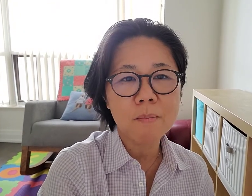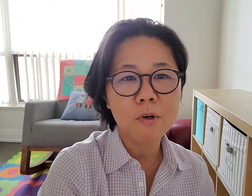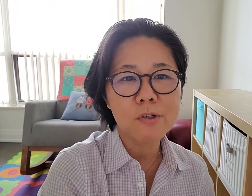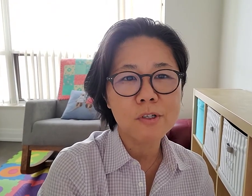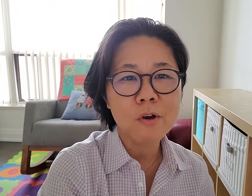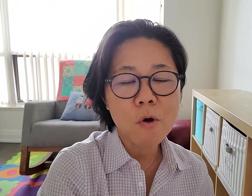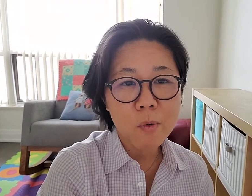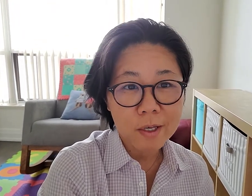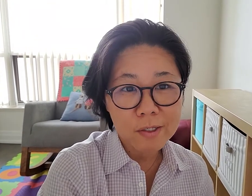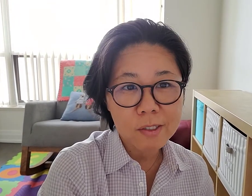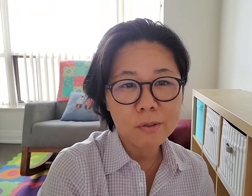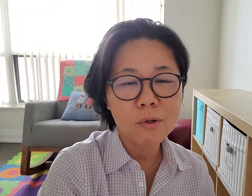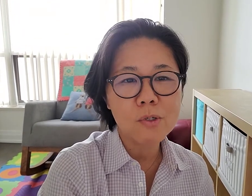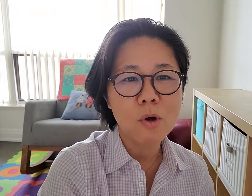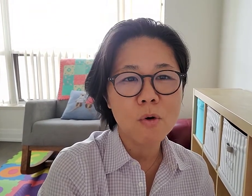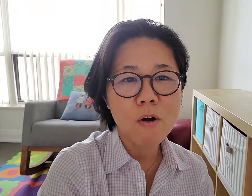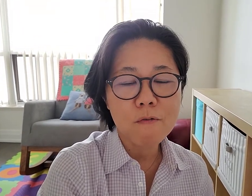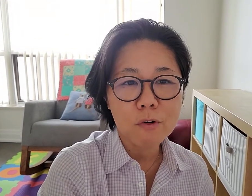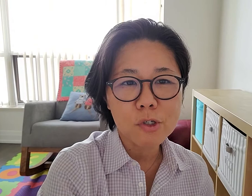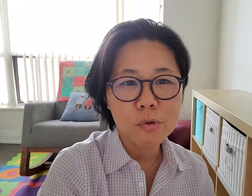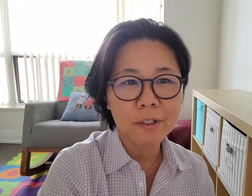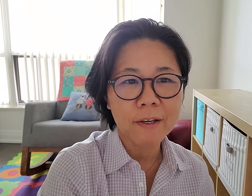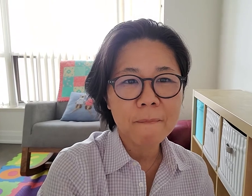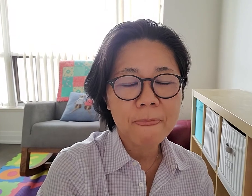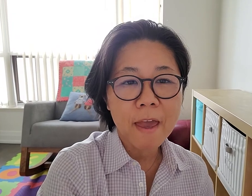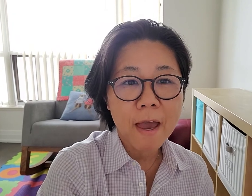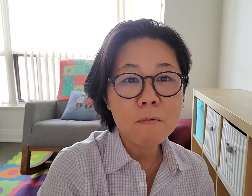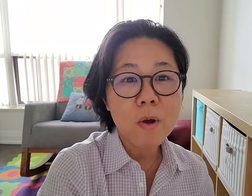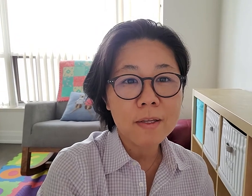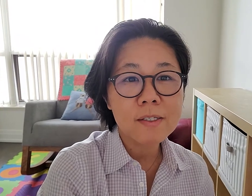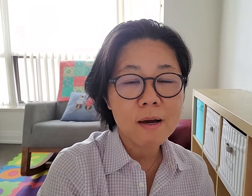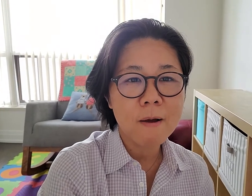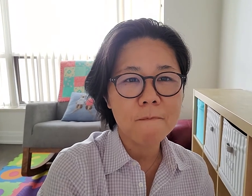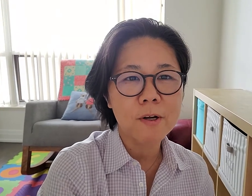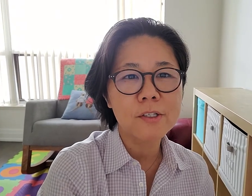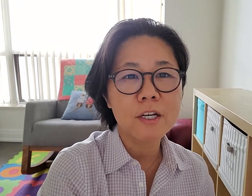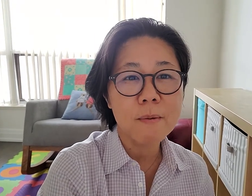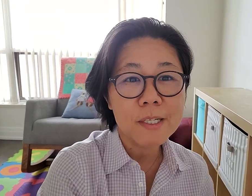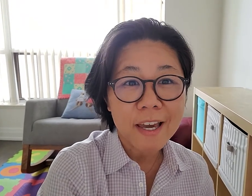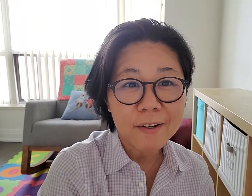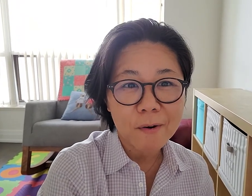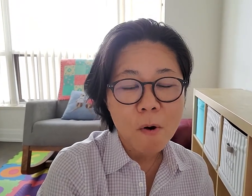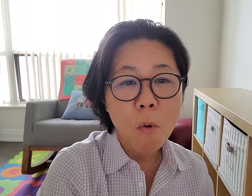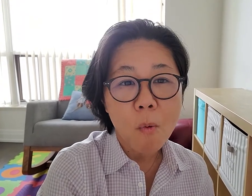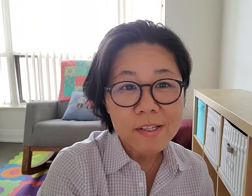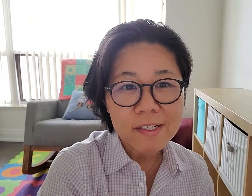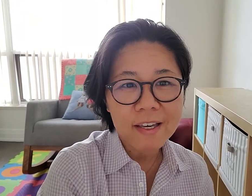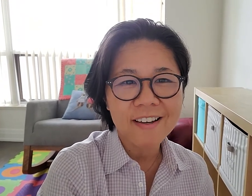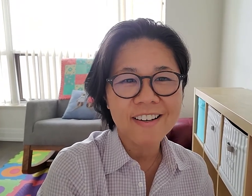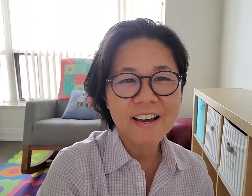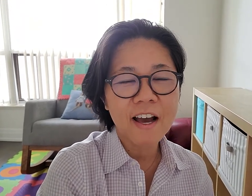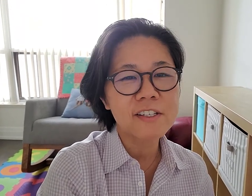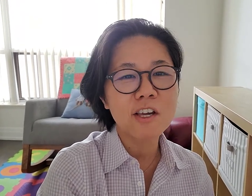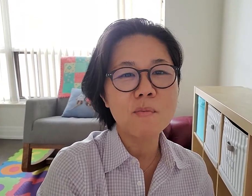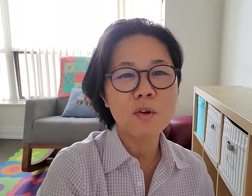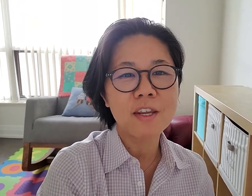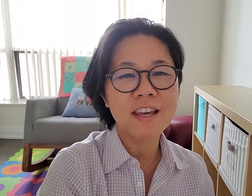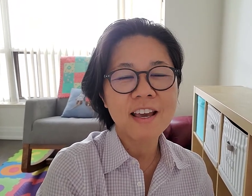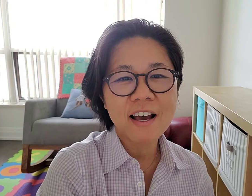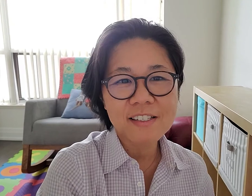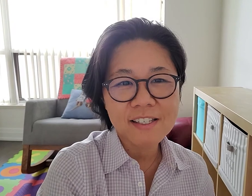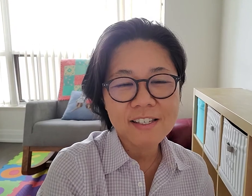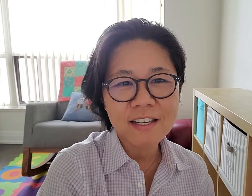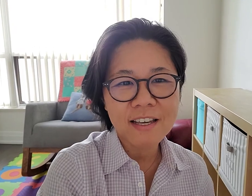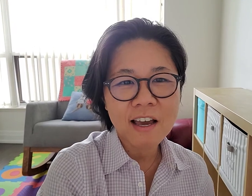can't meet in person, we can still do so virtually. And when it's time for us to come together once again as a